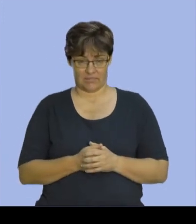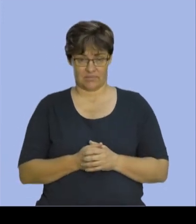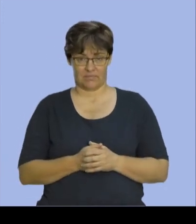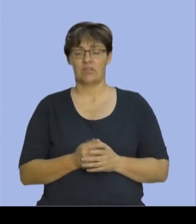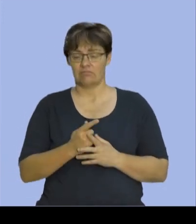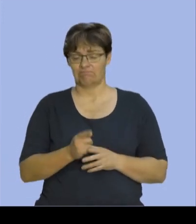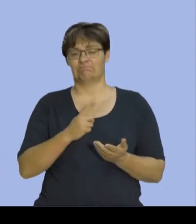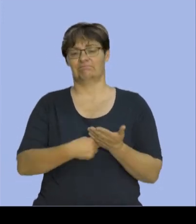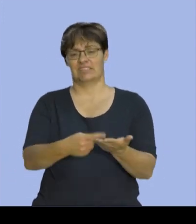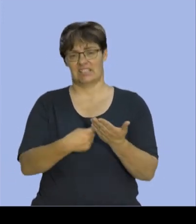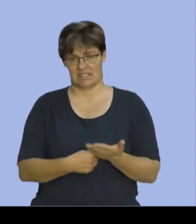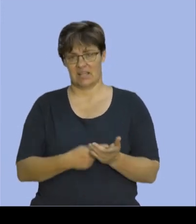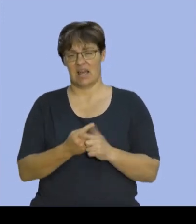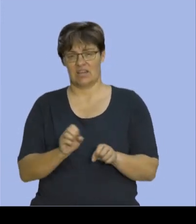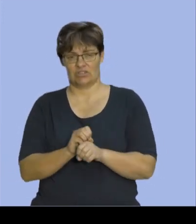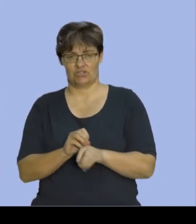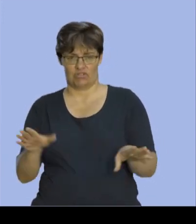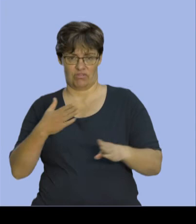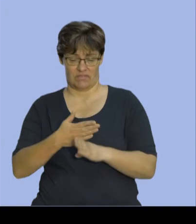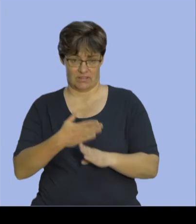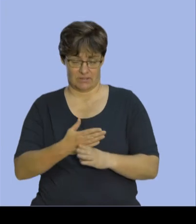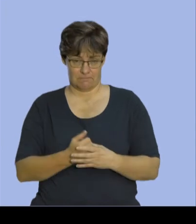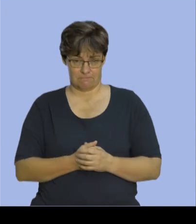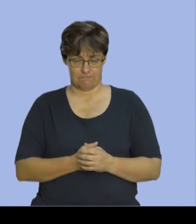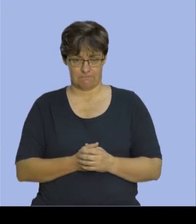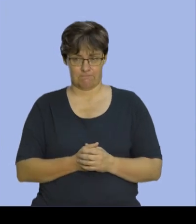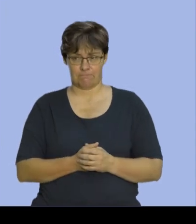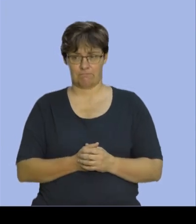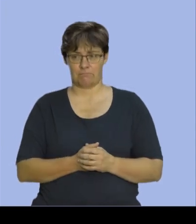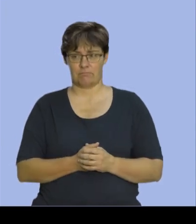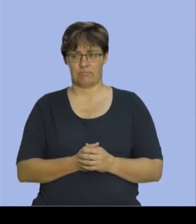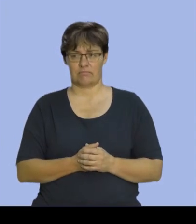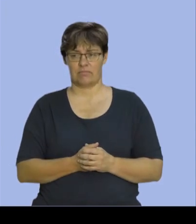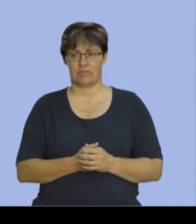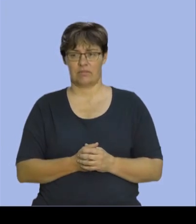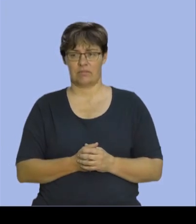about in terms of it being a general function, right? So